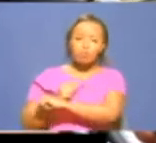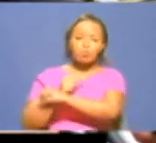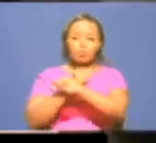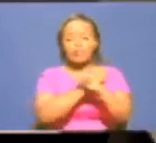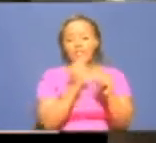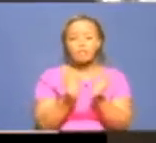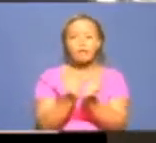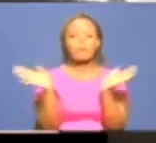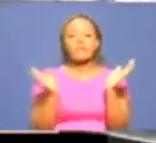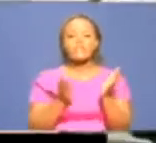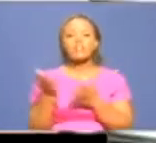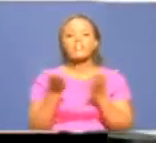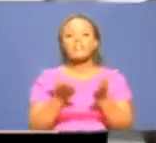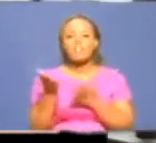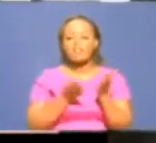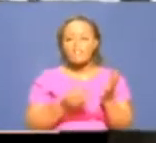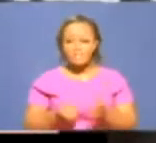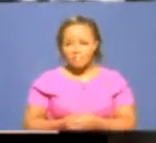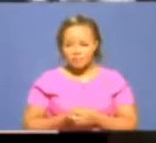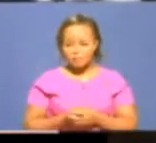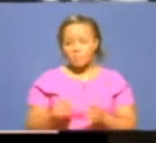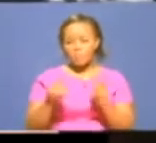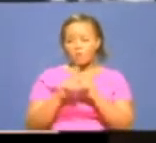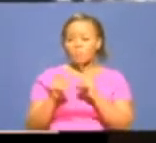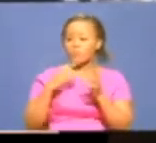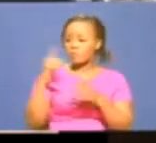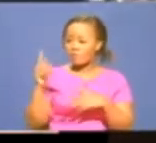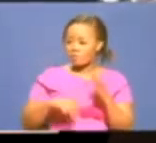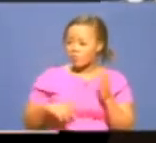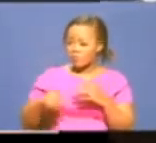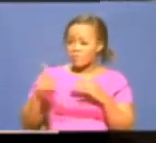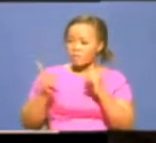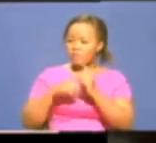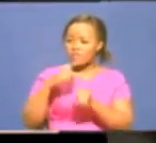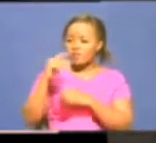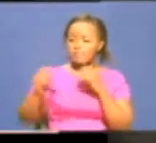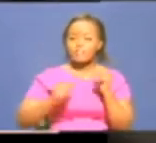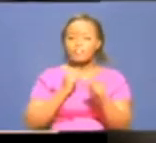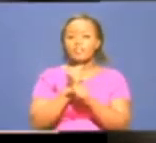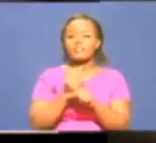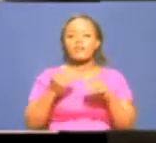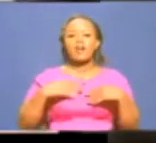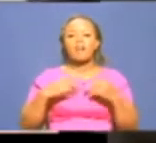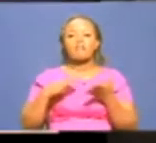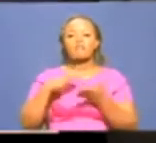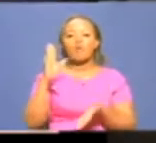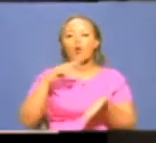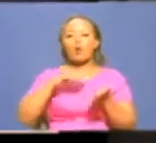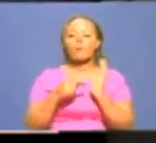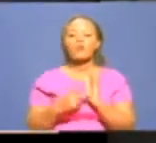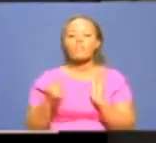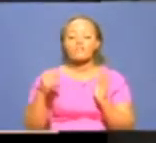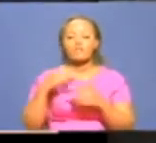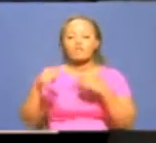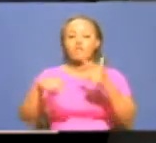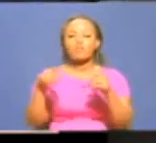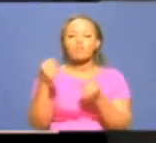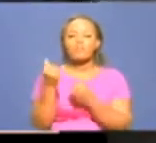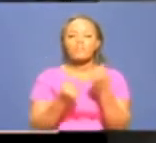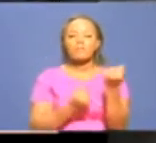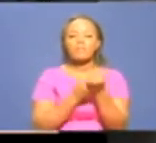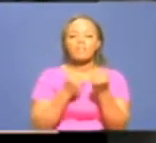resources. He noted that the 6 years Green Zone Development Support Project Phase 2 is being supported by the African